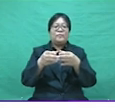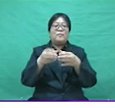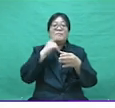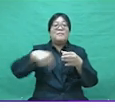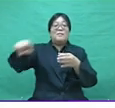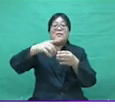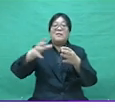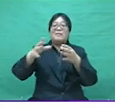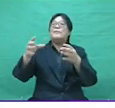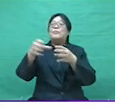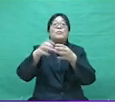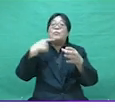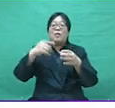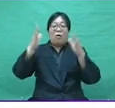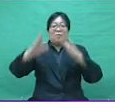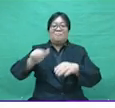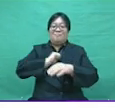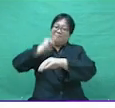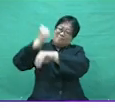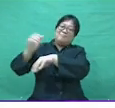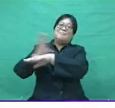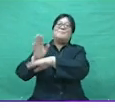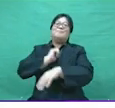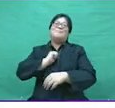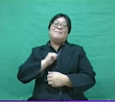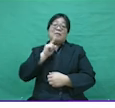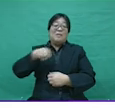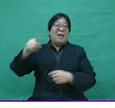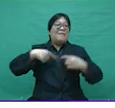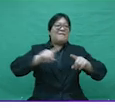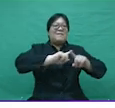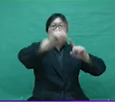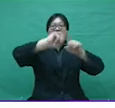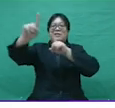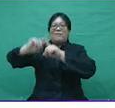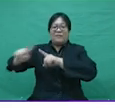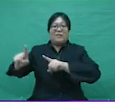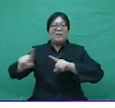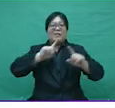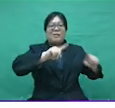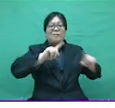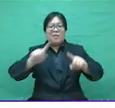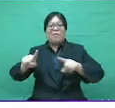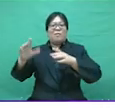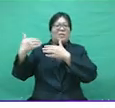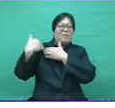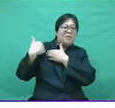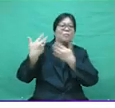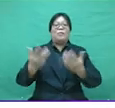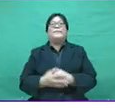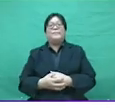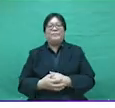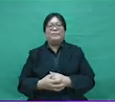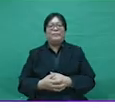have been gig workers, self-employed, and so on. But you see, there was a different kind of reaction and responses